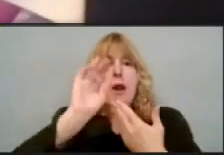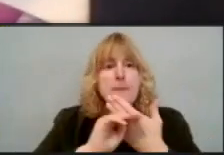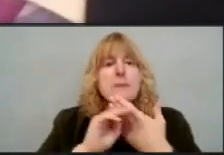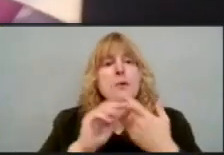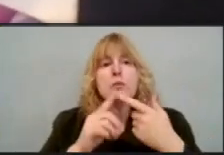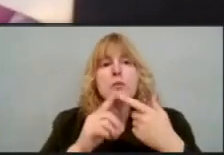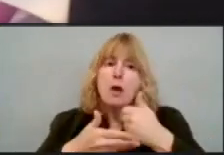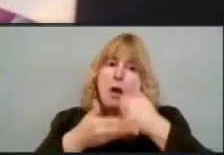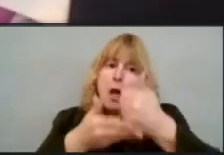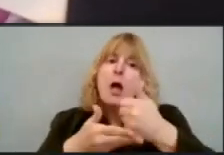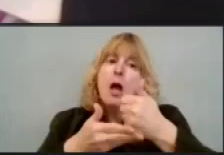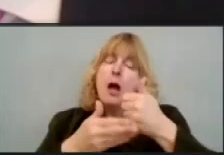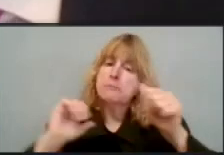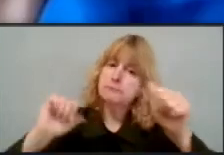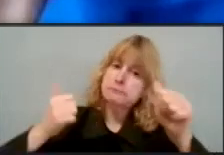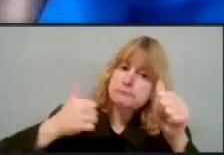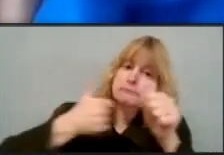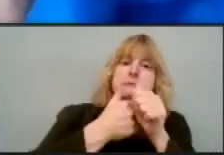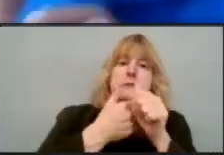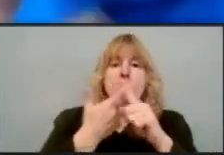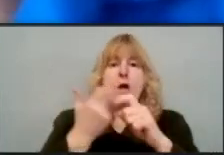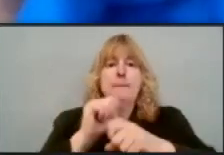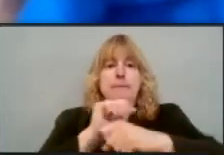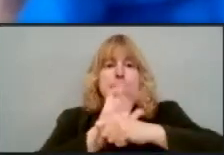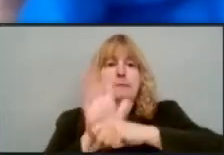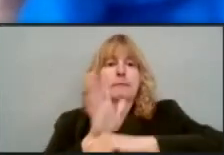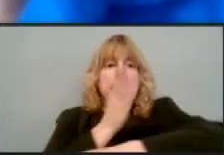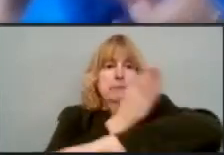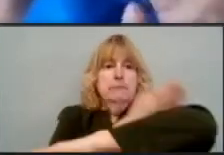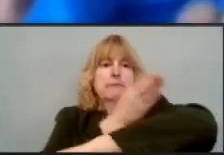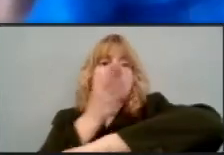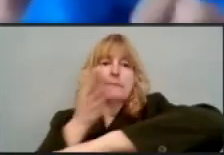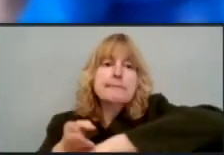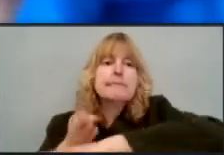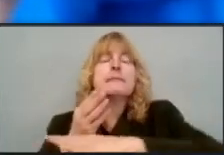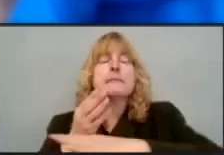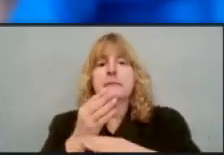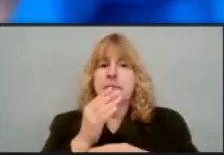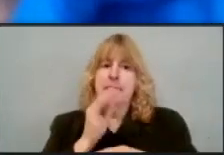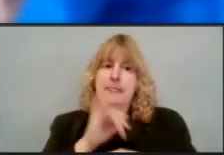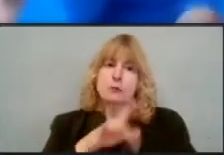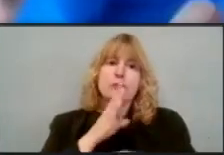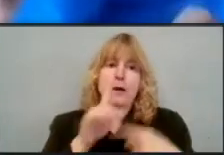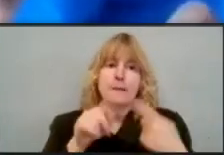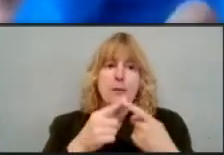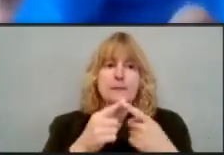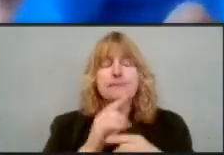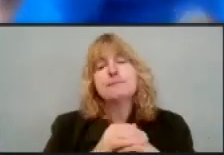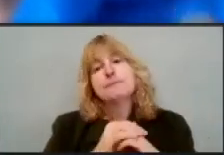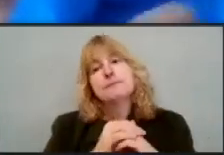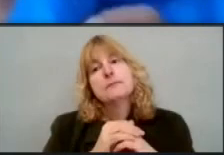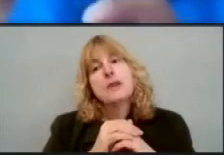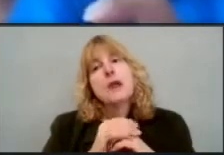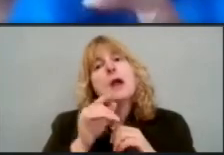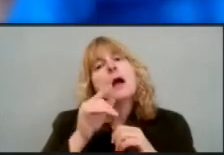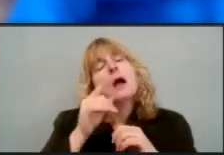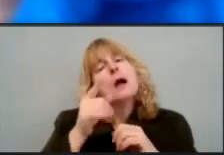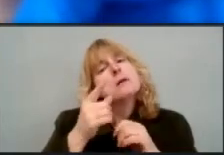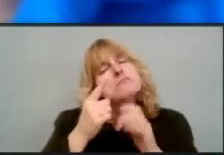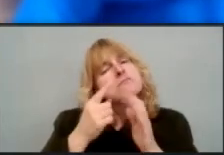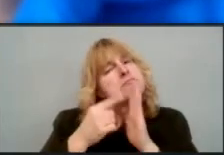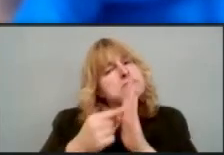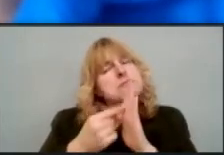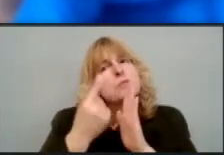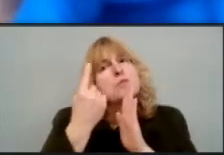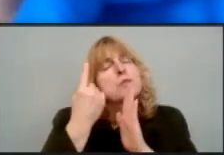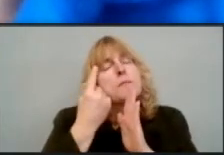talking about. Mm-hmm. Mm-hmm. What can you just very briefly, you know, and one example of if a child has